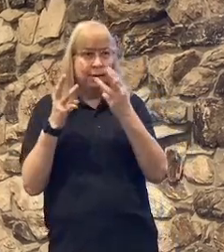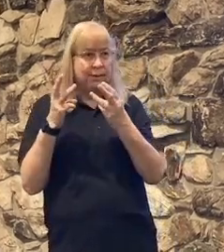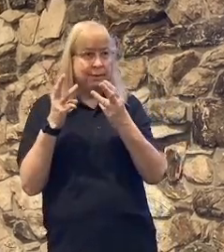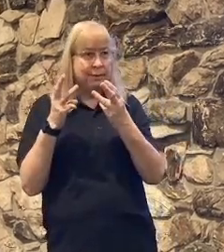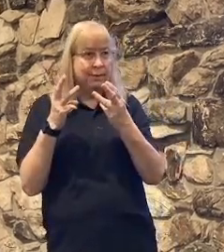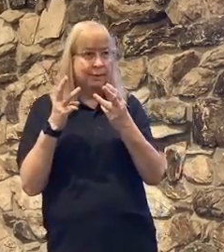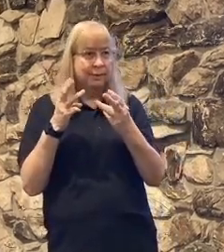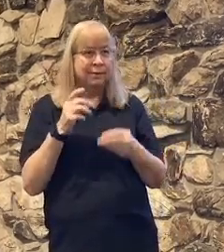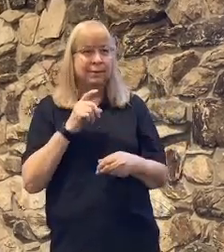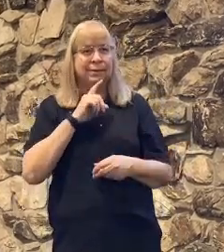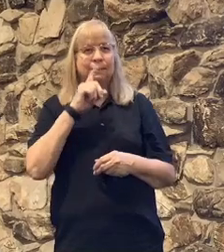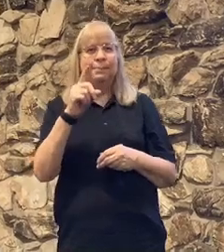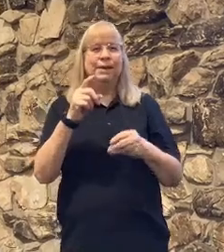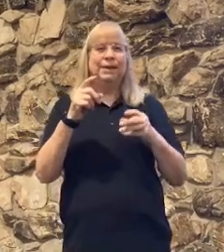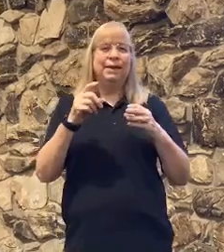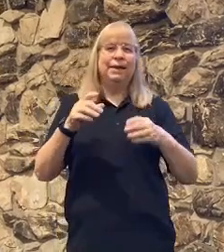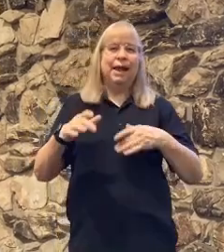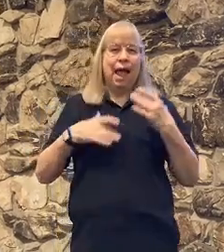Be happy.